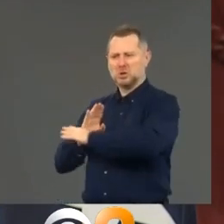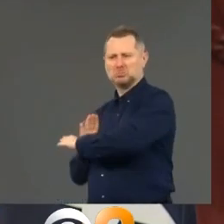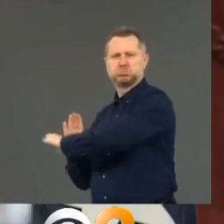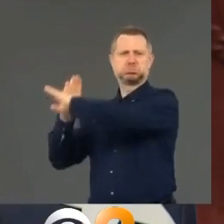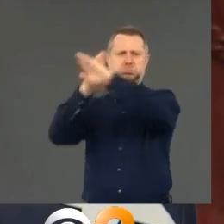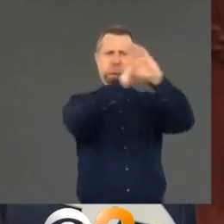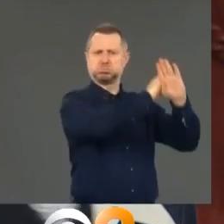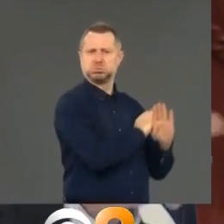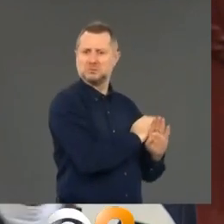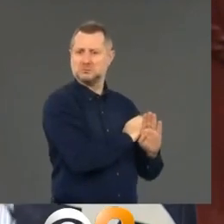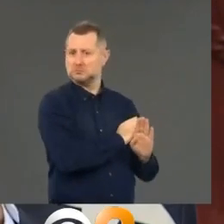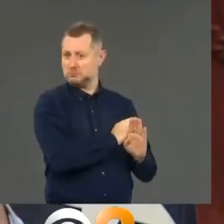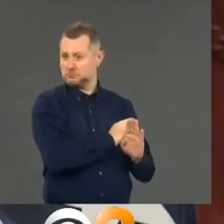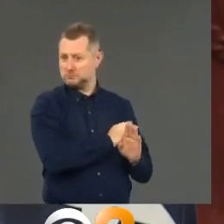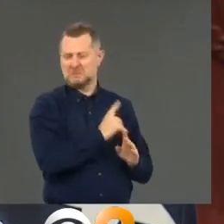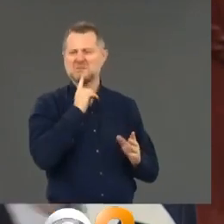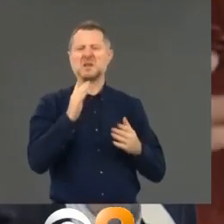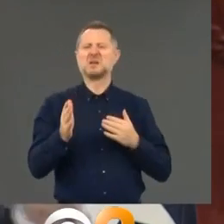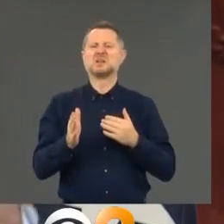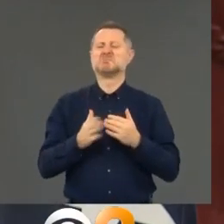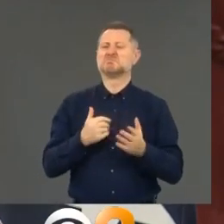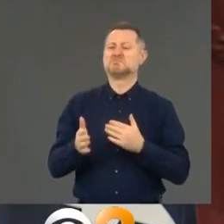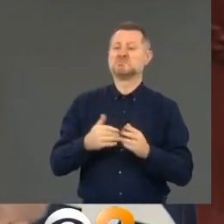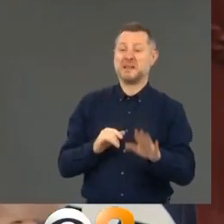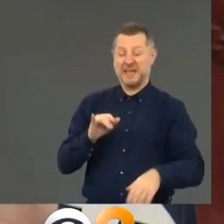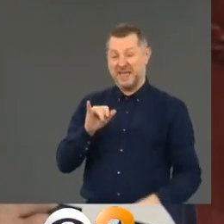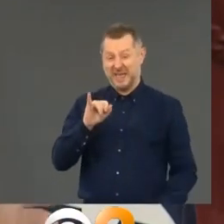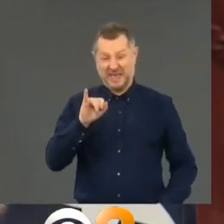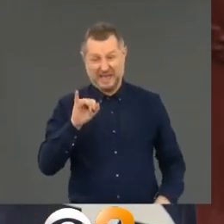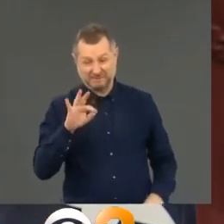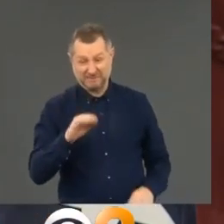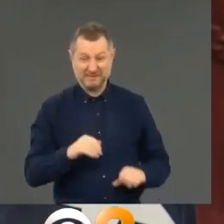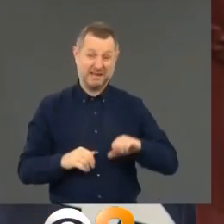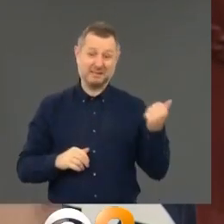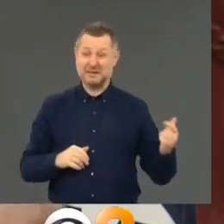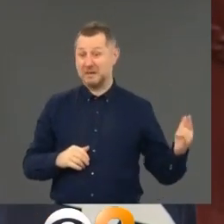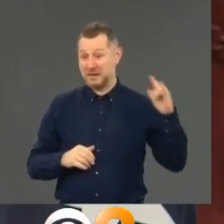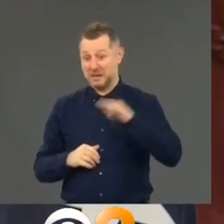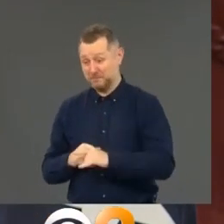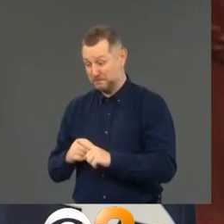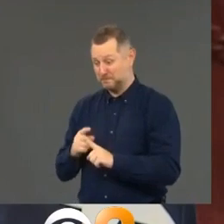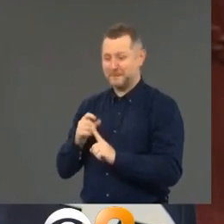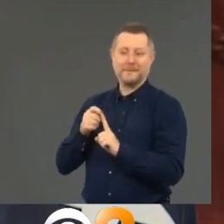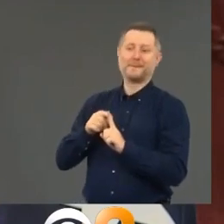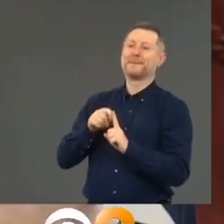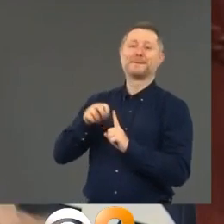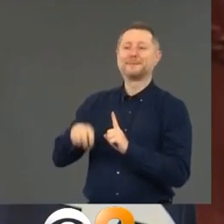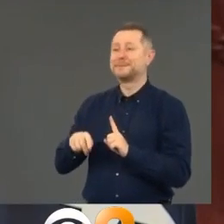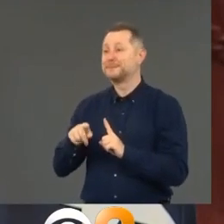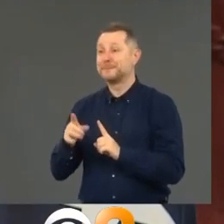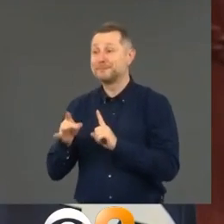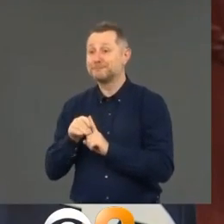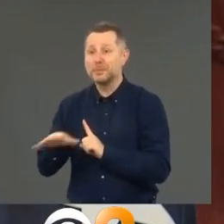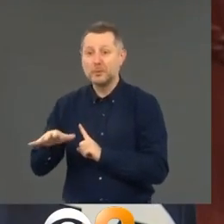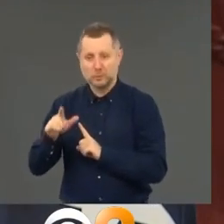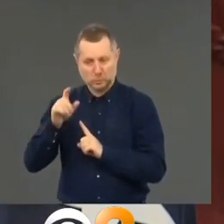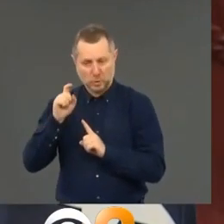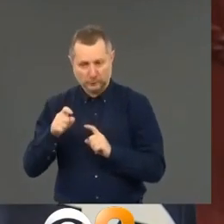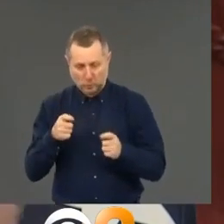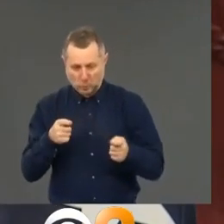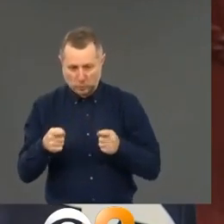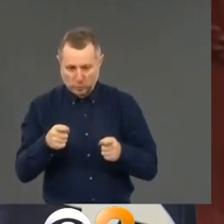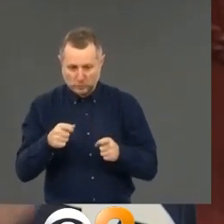But even if we do get infected by someone, the question really then turns to controlling that